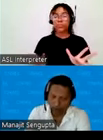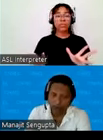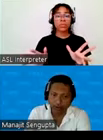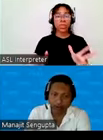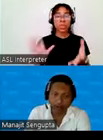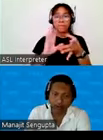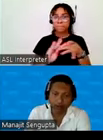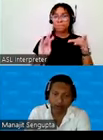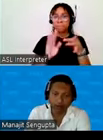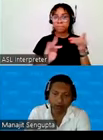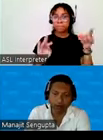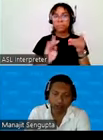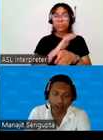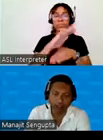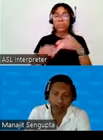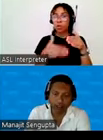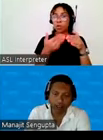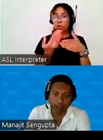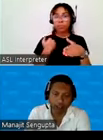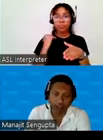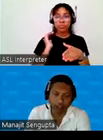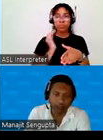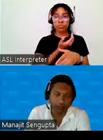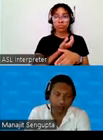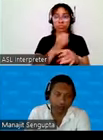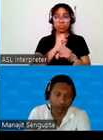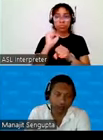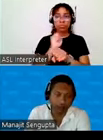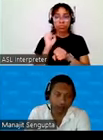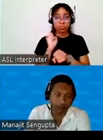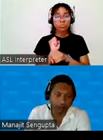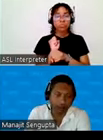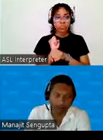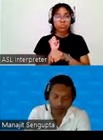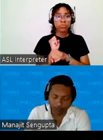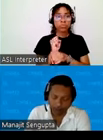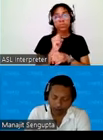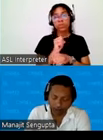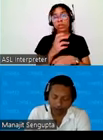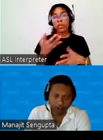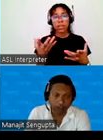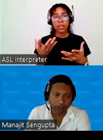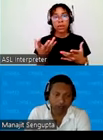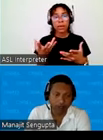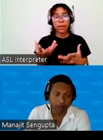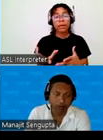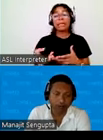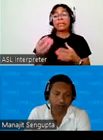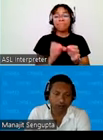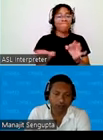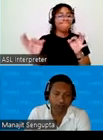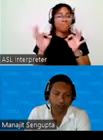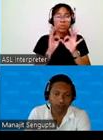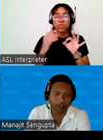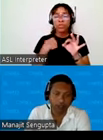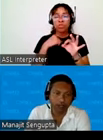our work here in generating high quality data involves high spatial and temporal